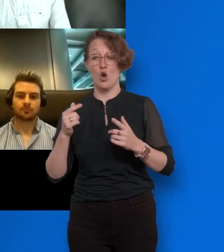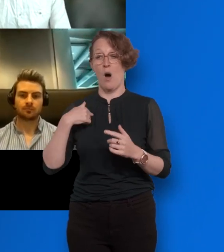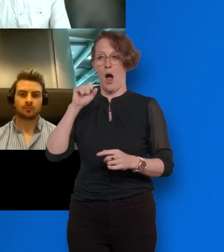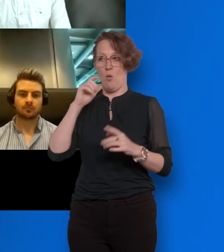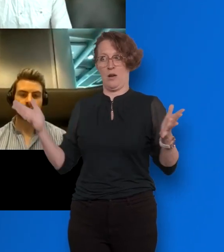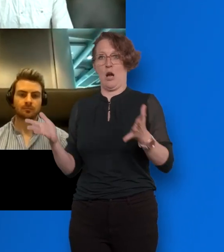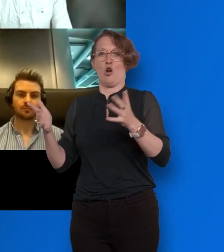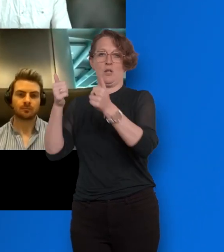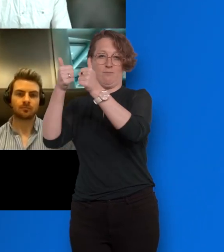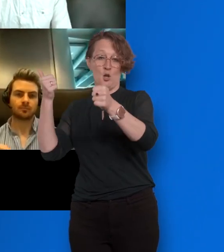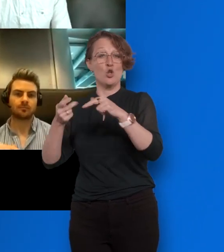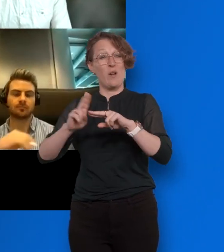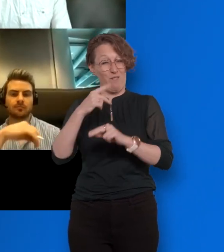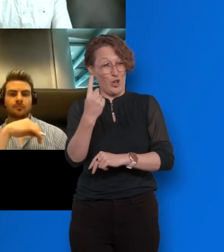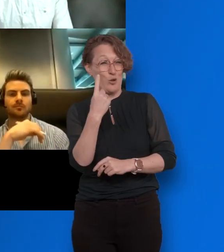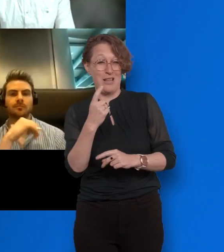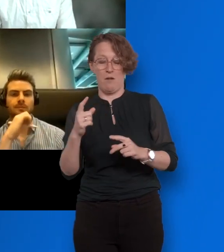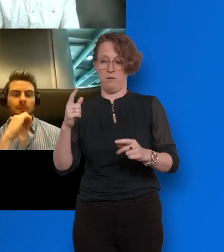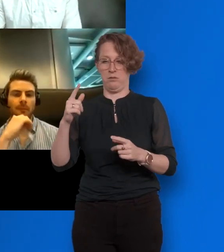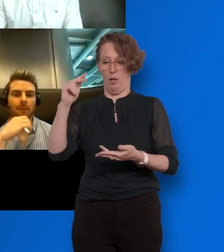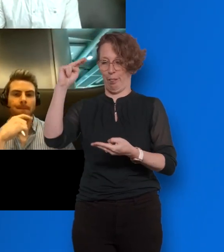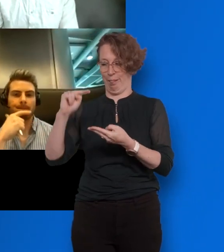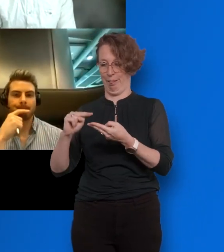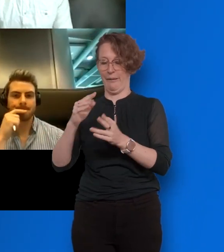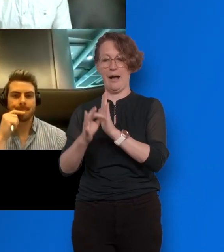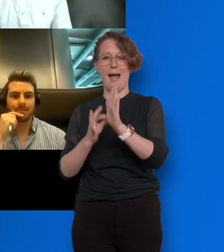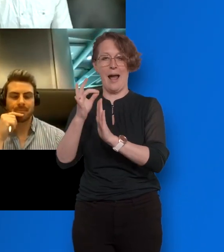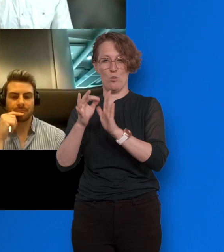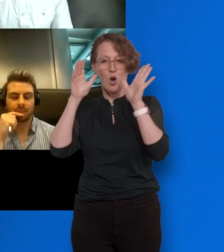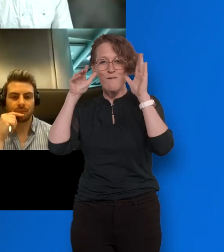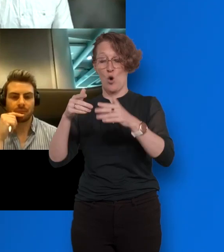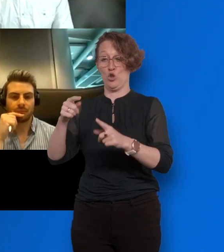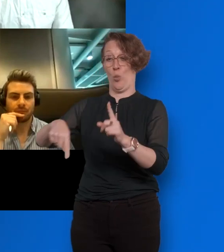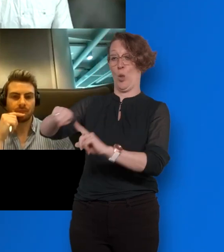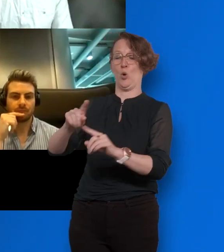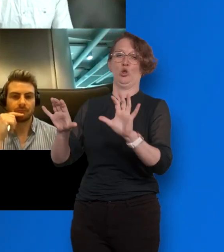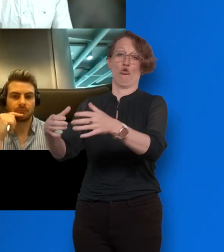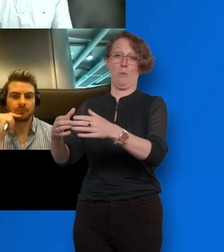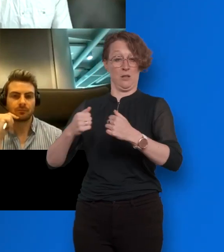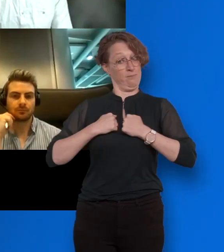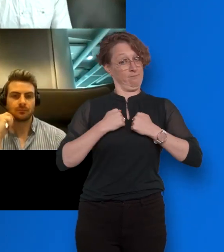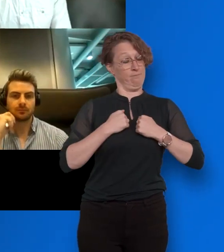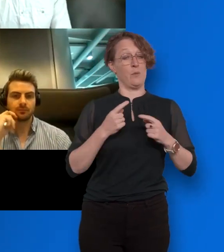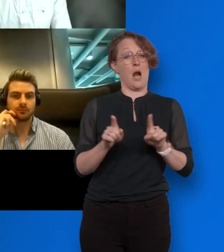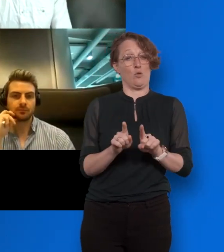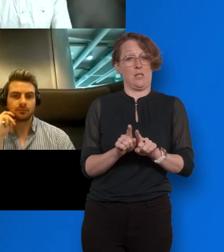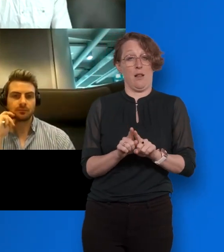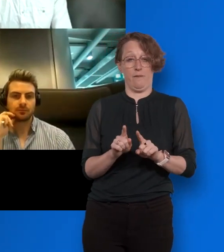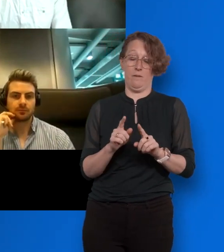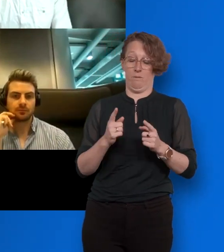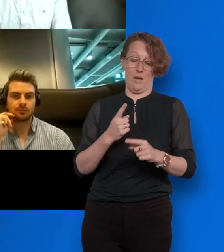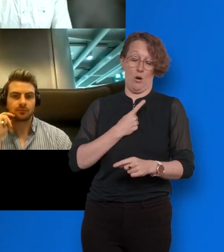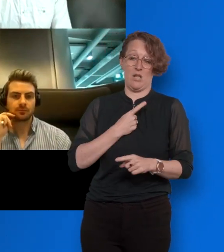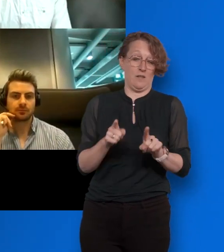focus there. So if you have a limited number of hours, then to focus that on those groups. We do the same for our observing scheme,